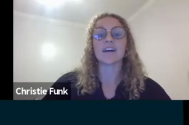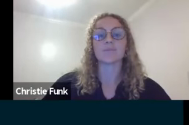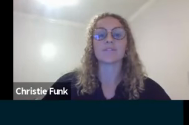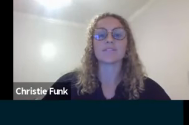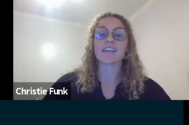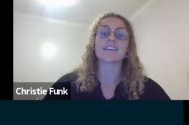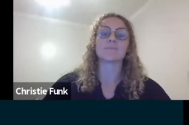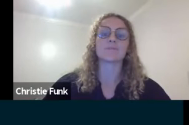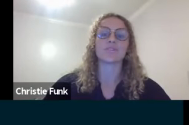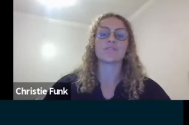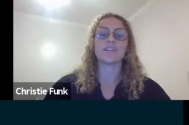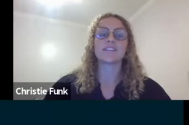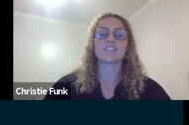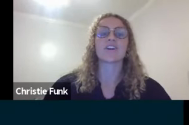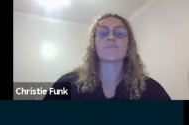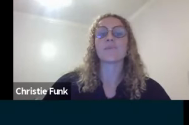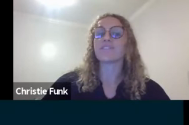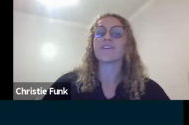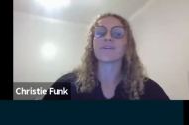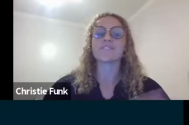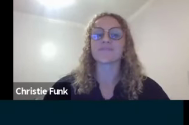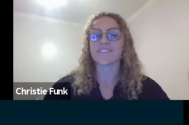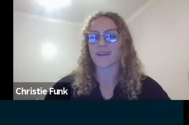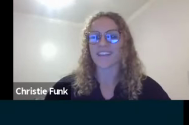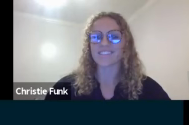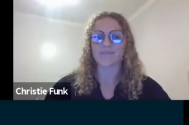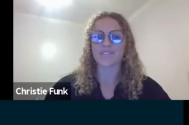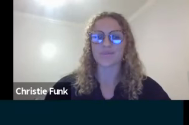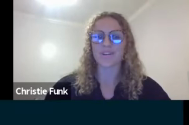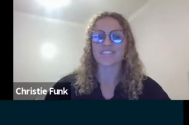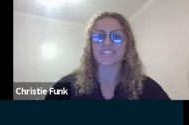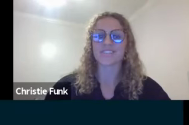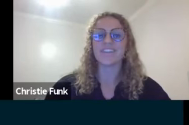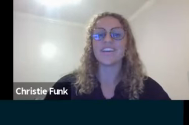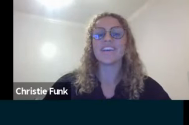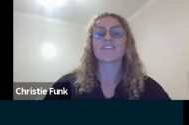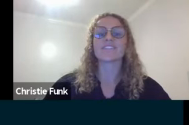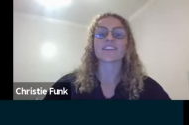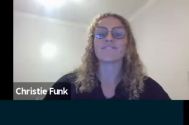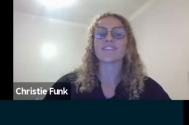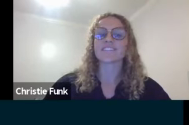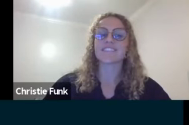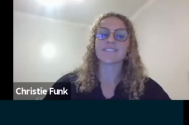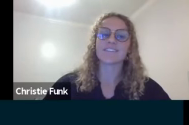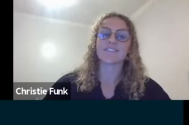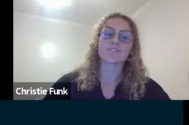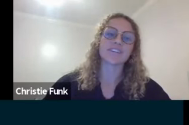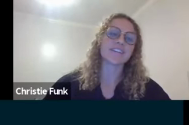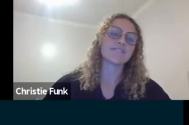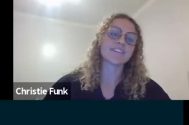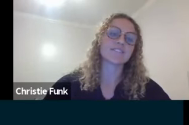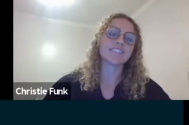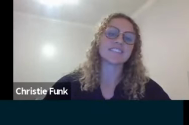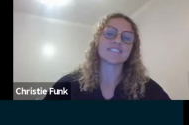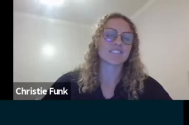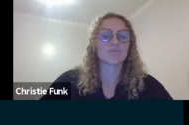and NASA helped improve. Did you know memory foam was invented by NASA research project to increase the comfort and safety of commercial